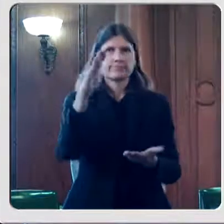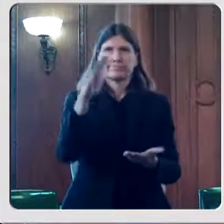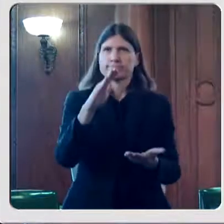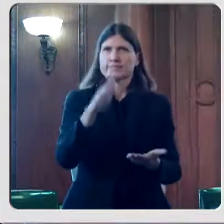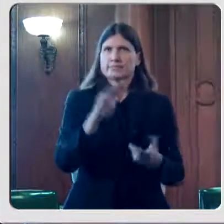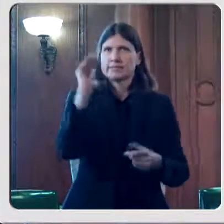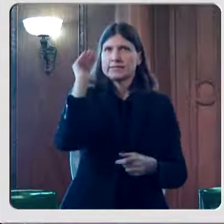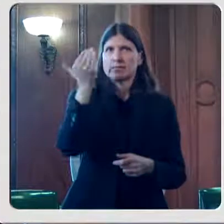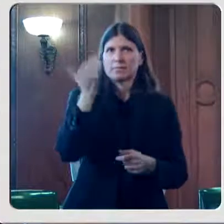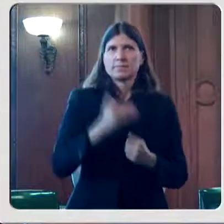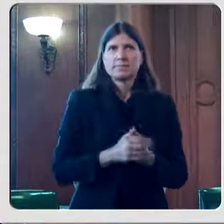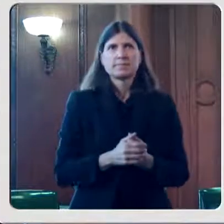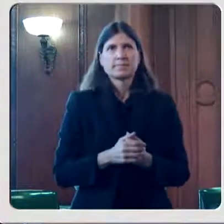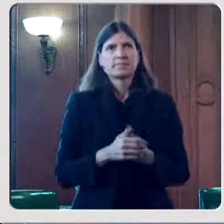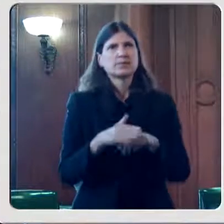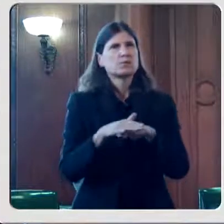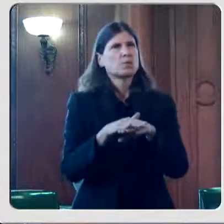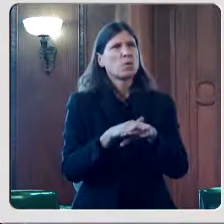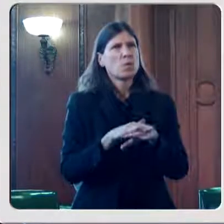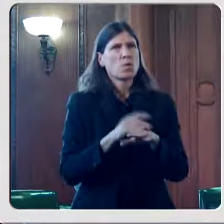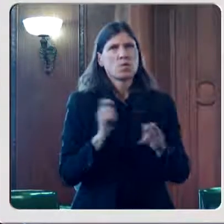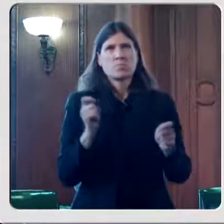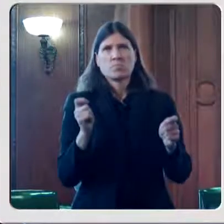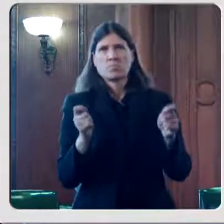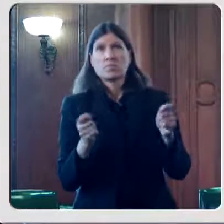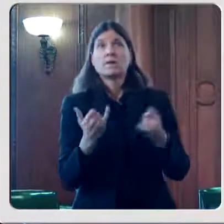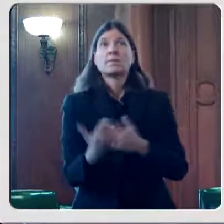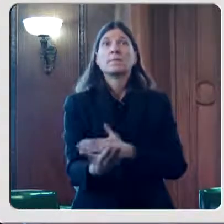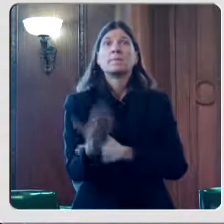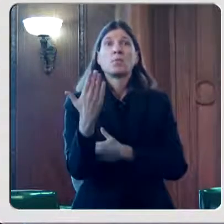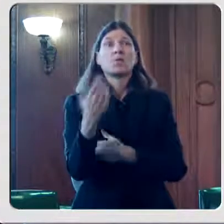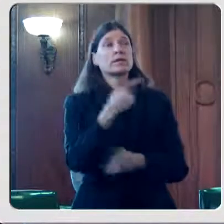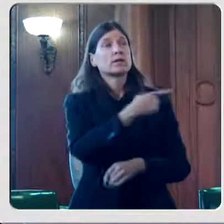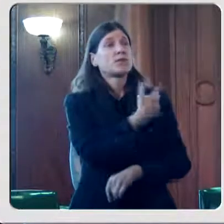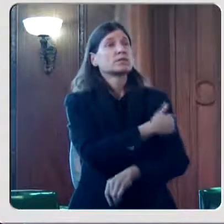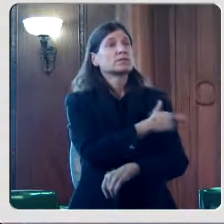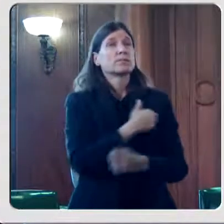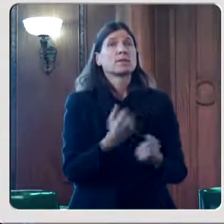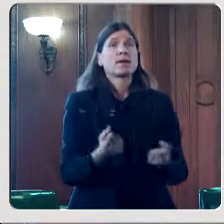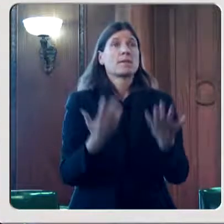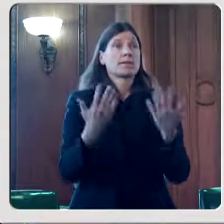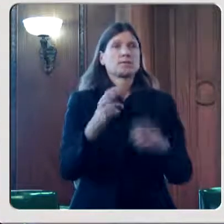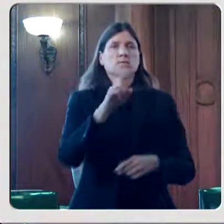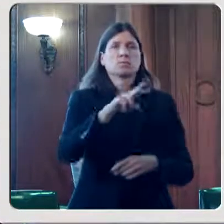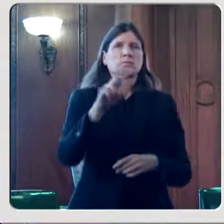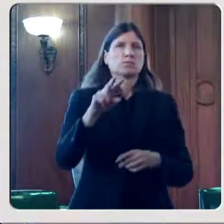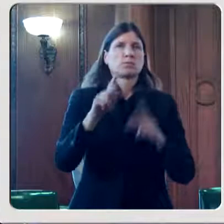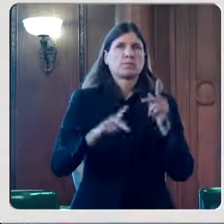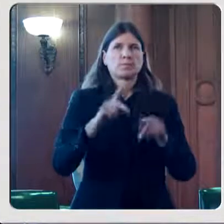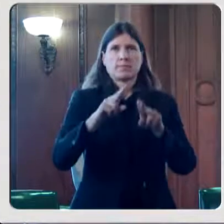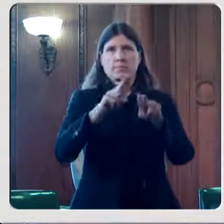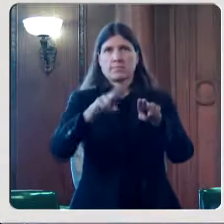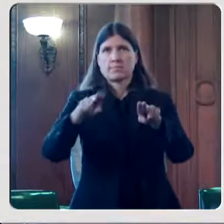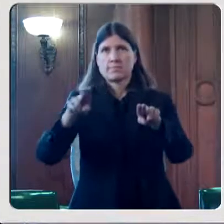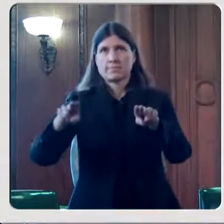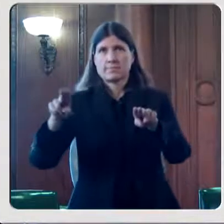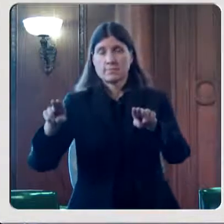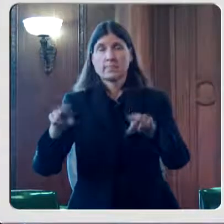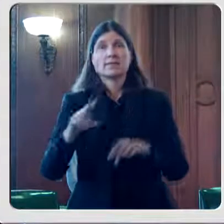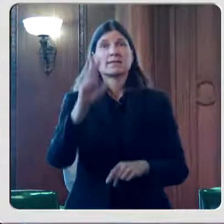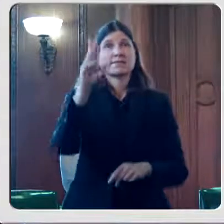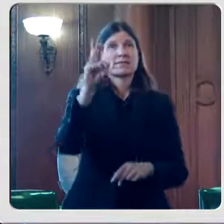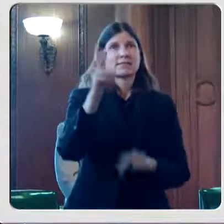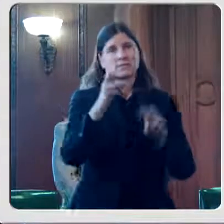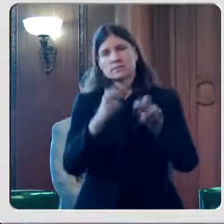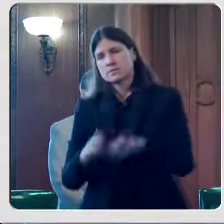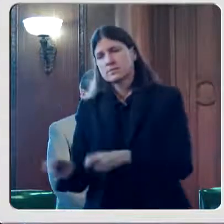As of this morning, we have 22 hospitalized patients with COVID, and we do have 6 of those in our intensive care unit.